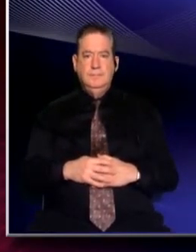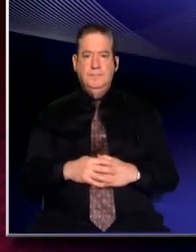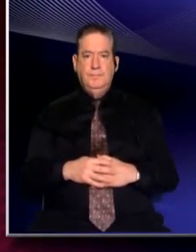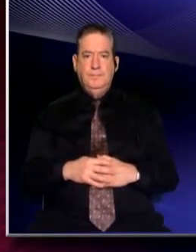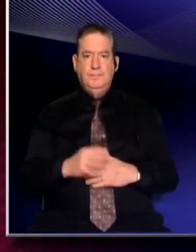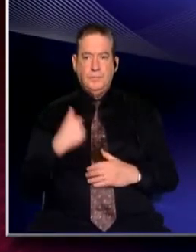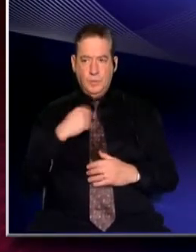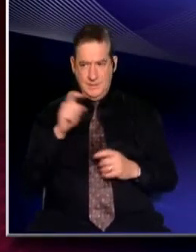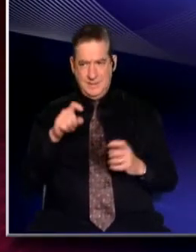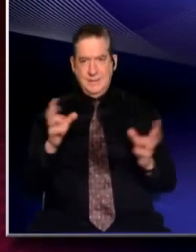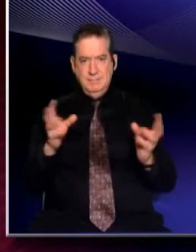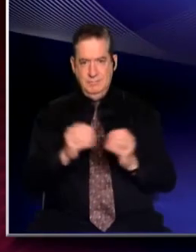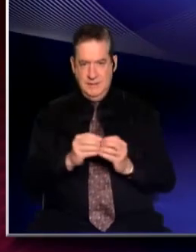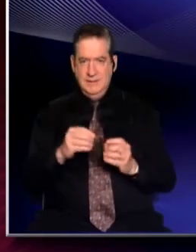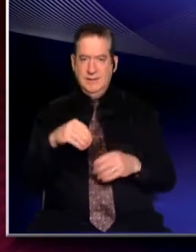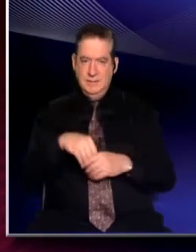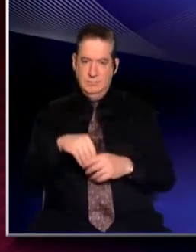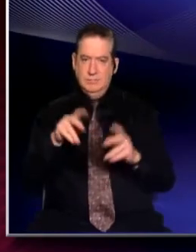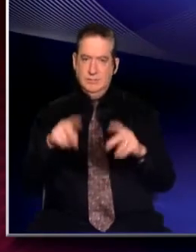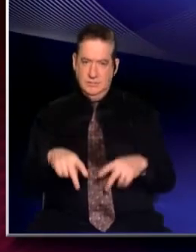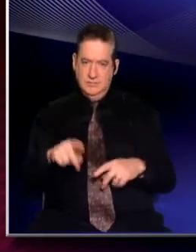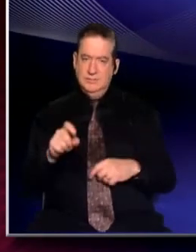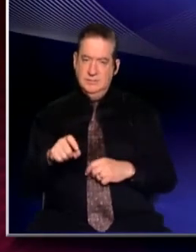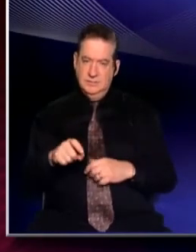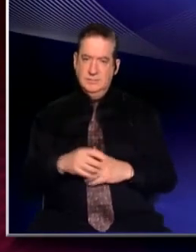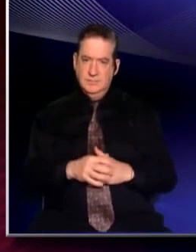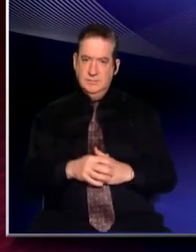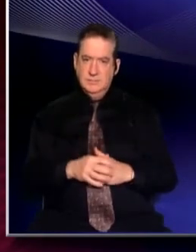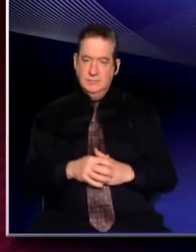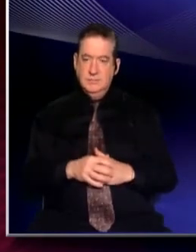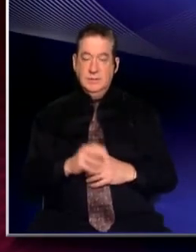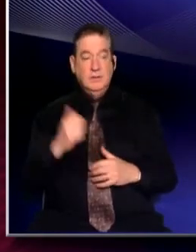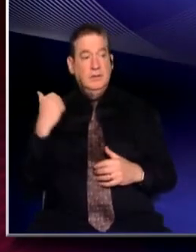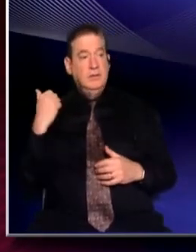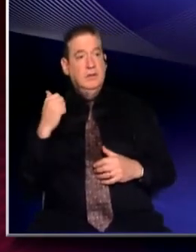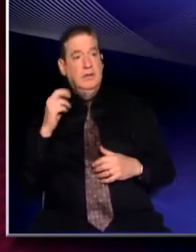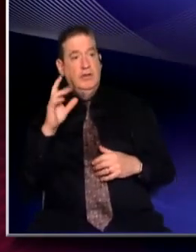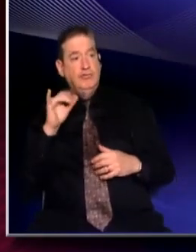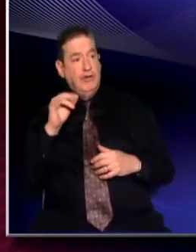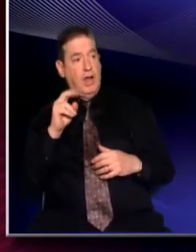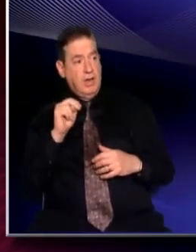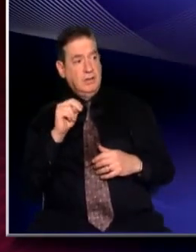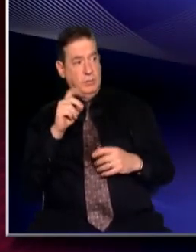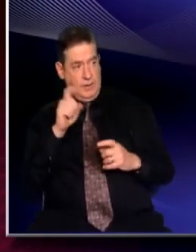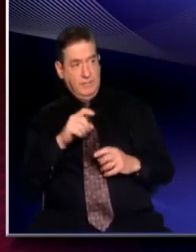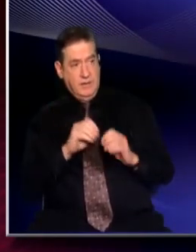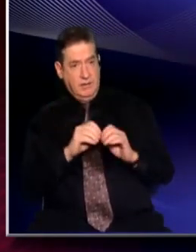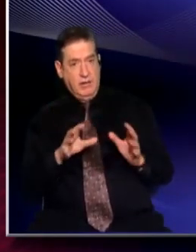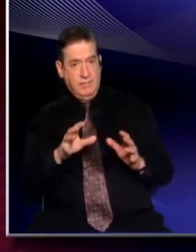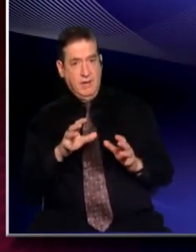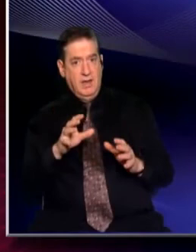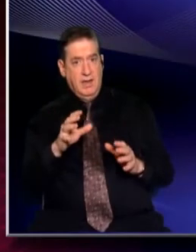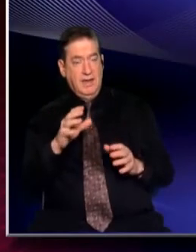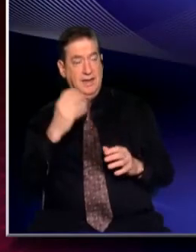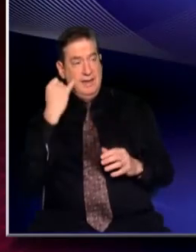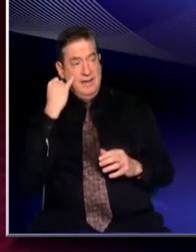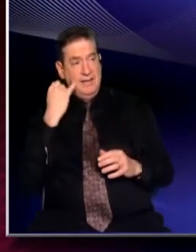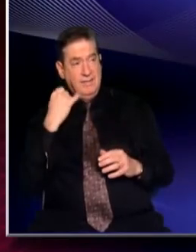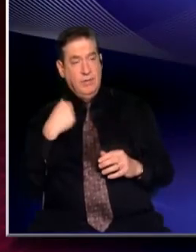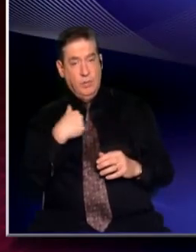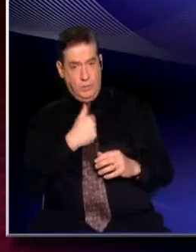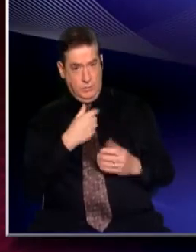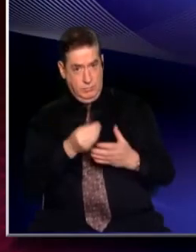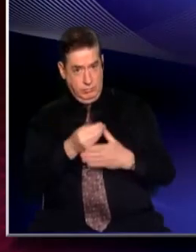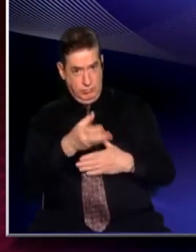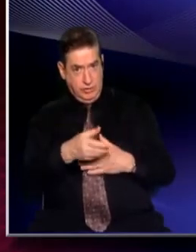We need to meet in person. Well, Ryan, just to Yes. clarify, if we were to purchase